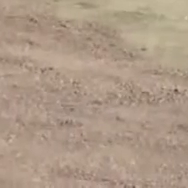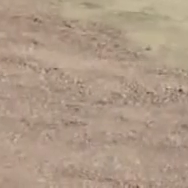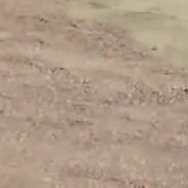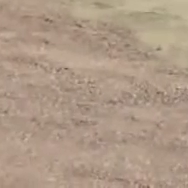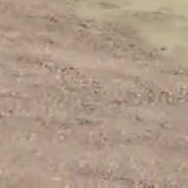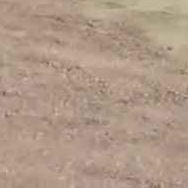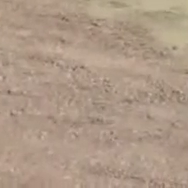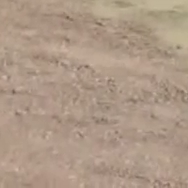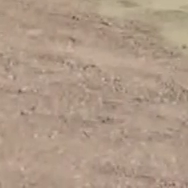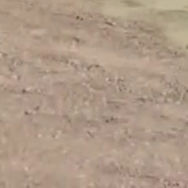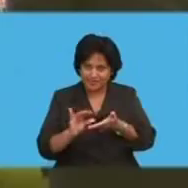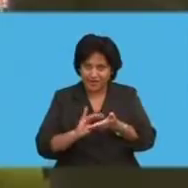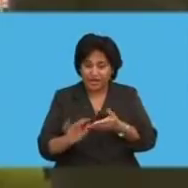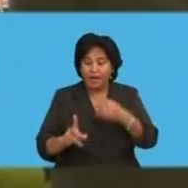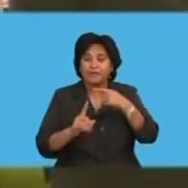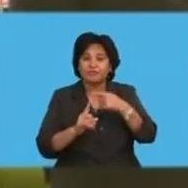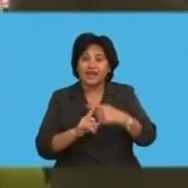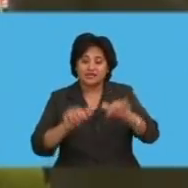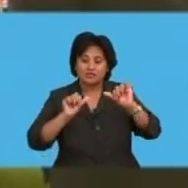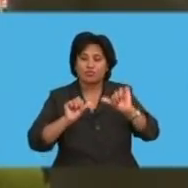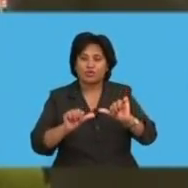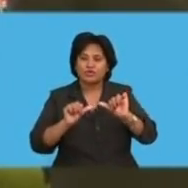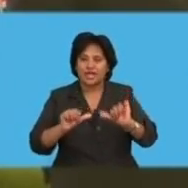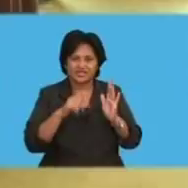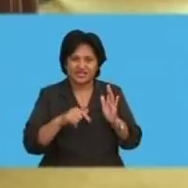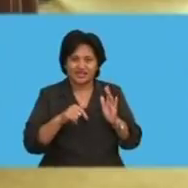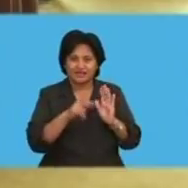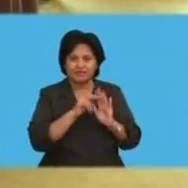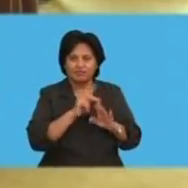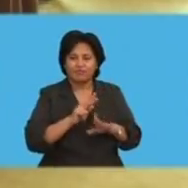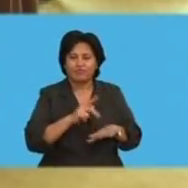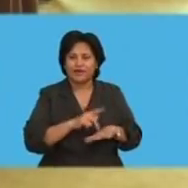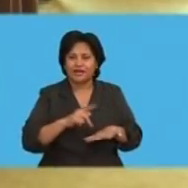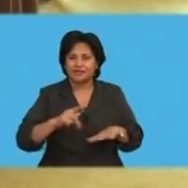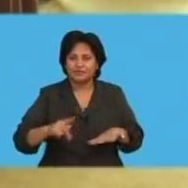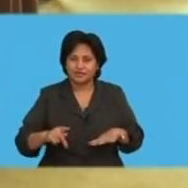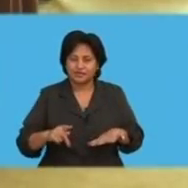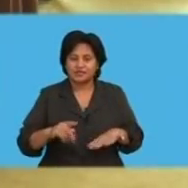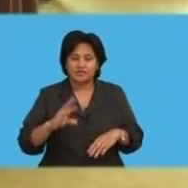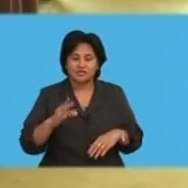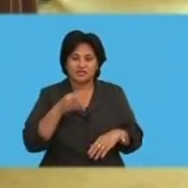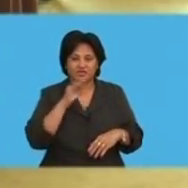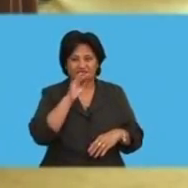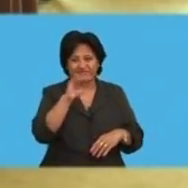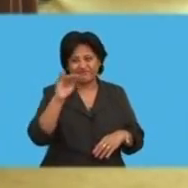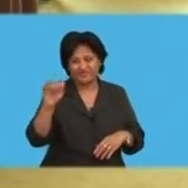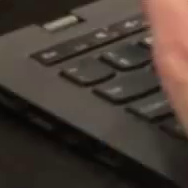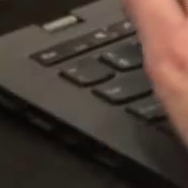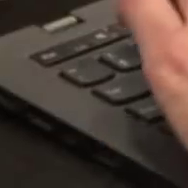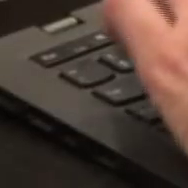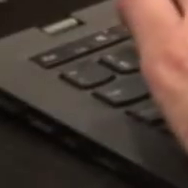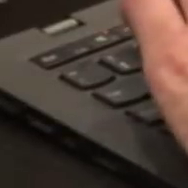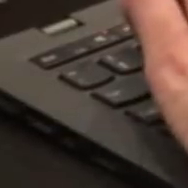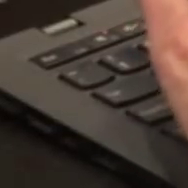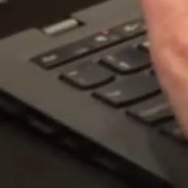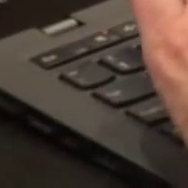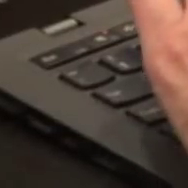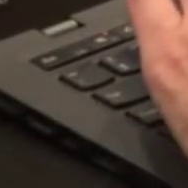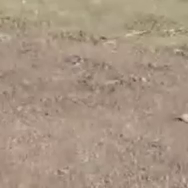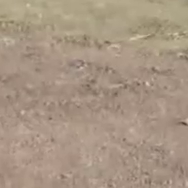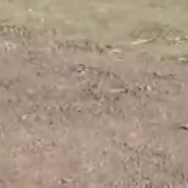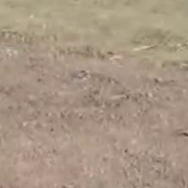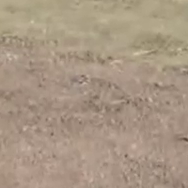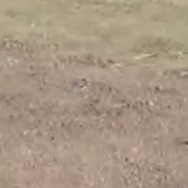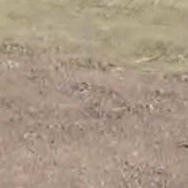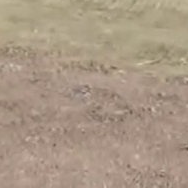is also protecting our national interest. Opposition MP Professor Biman Prasad then questioned the minister on